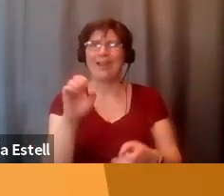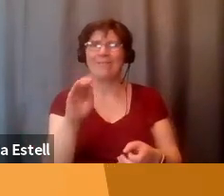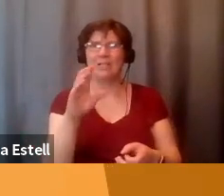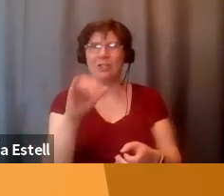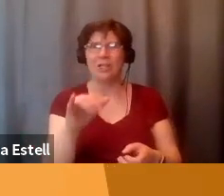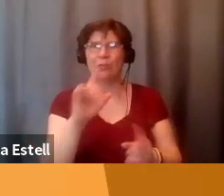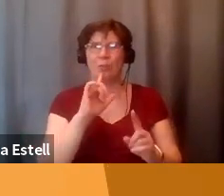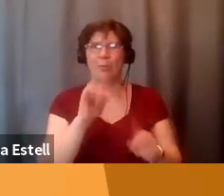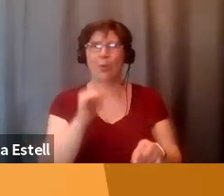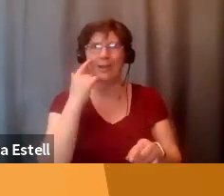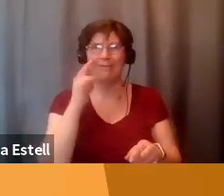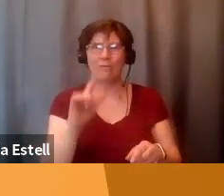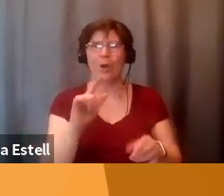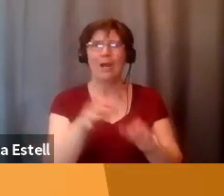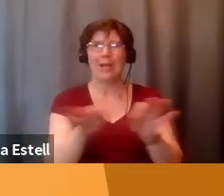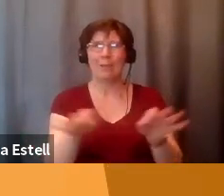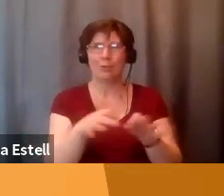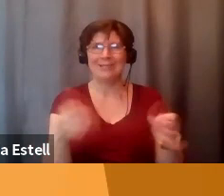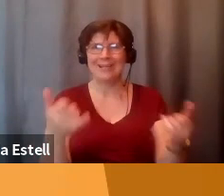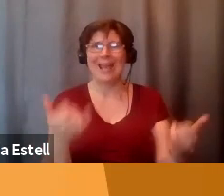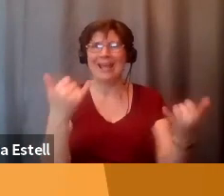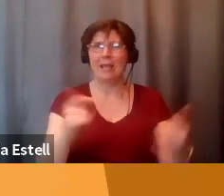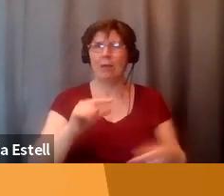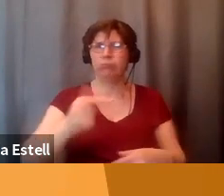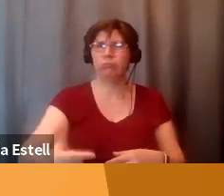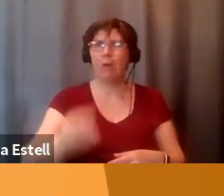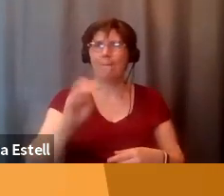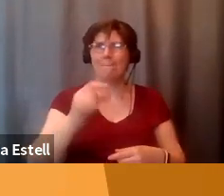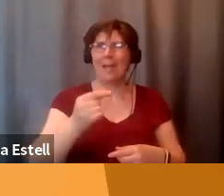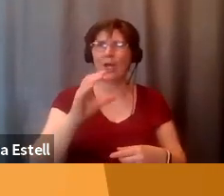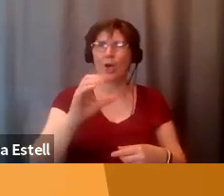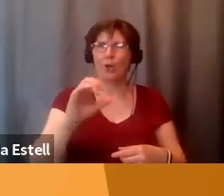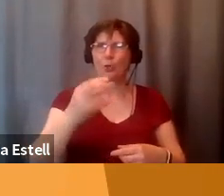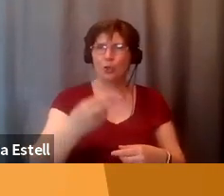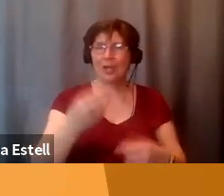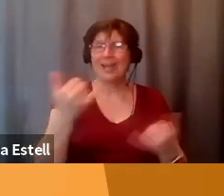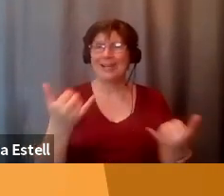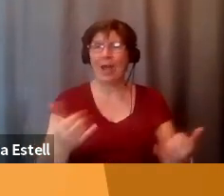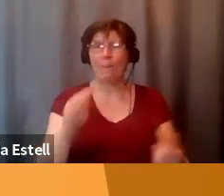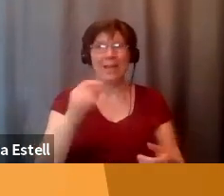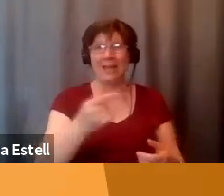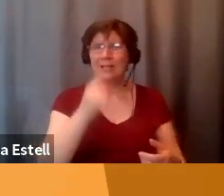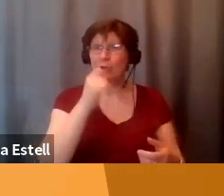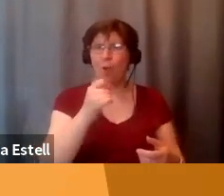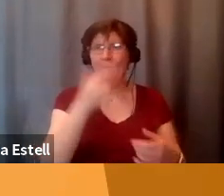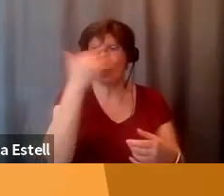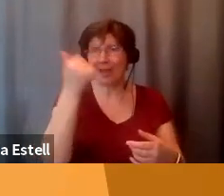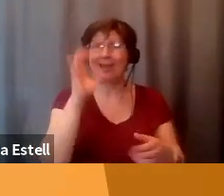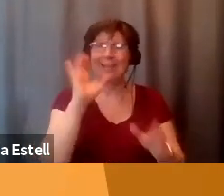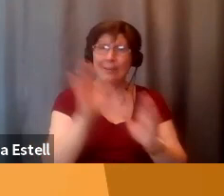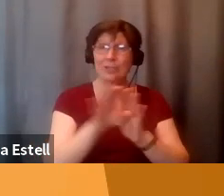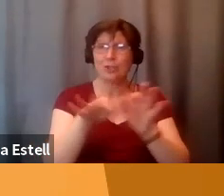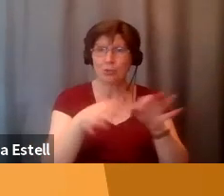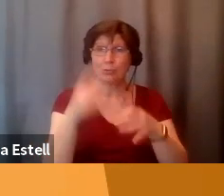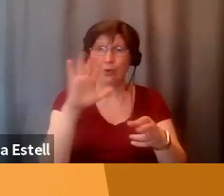and turn the presentation around to Meg Cooch. And again, Meg, if you could just do me a favor and don't forget to do image descriptions for your slides, that would